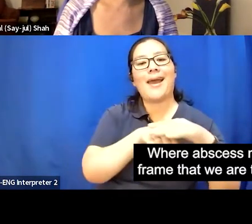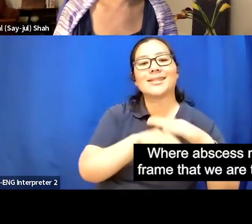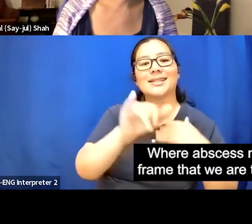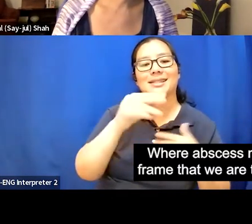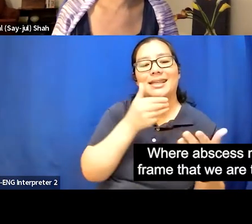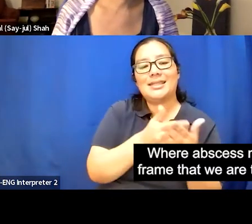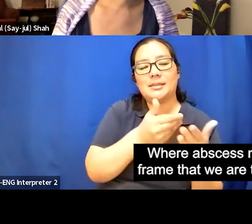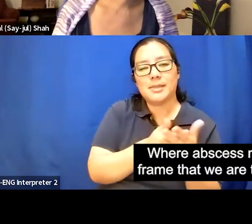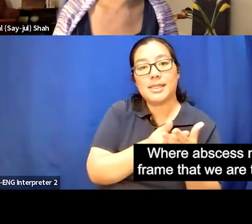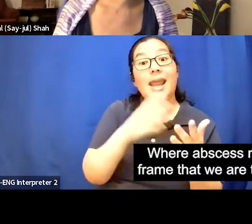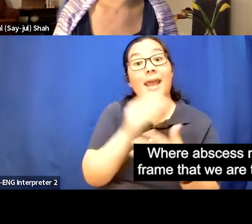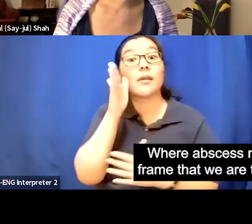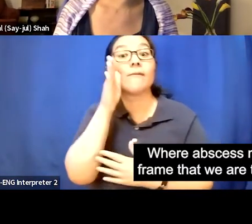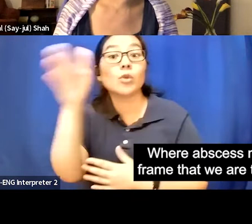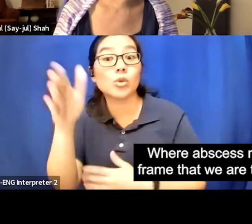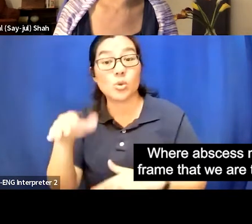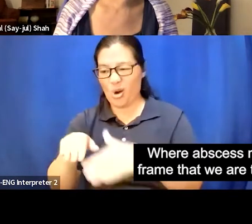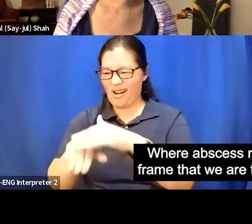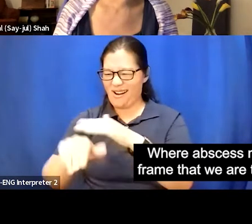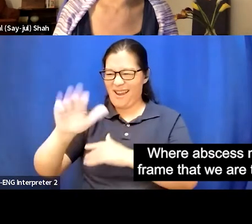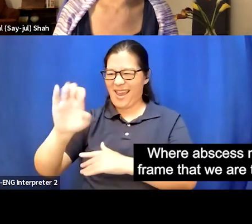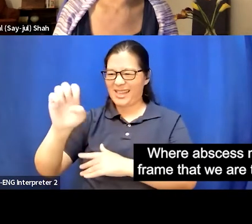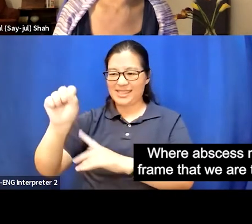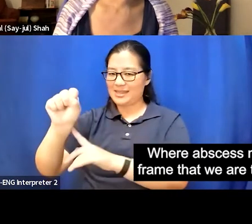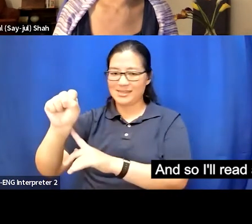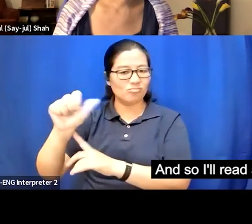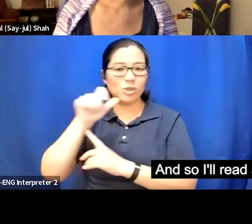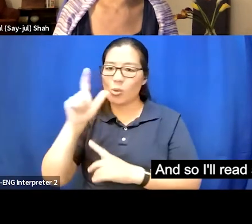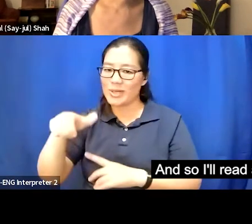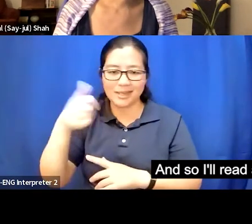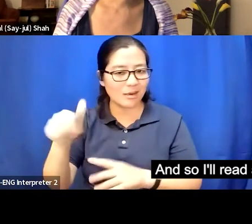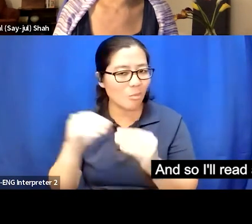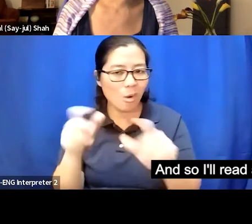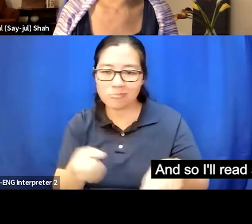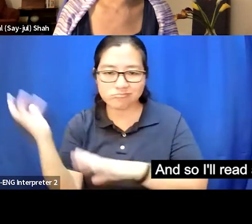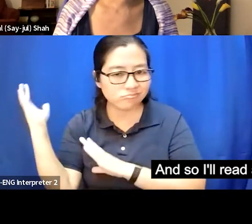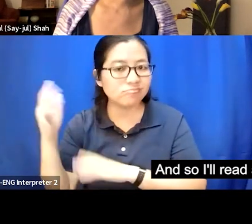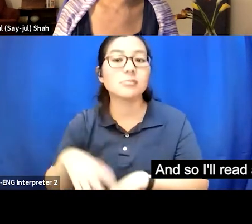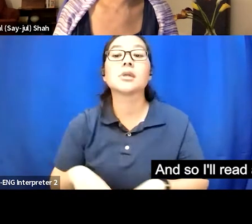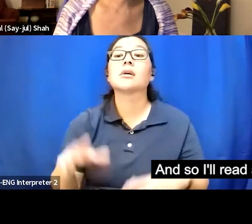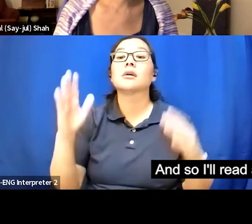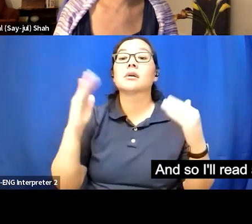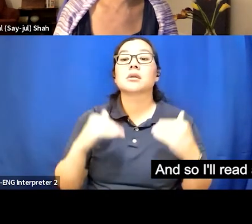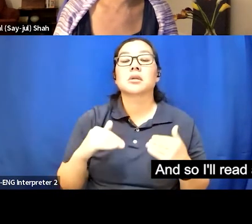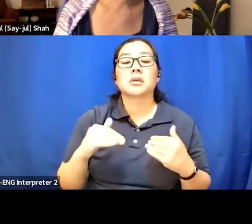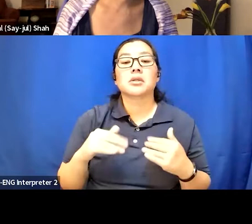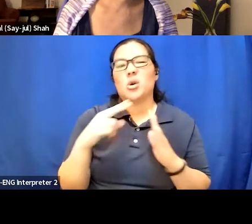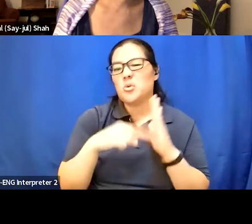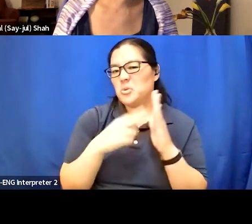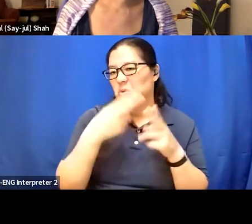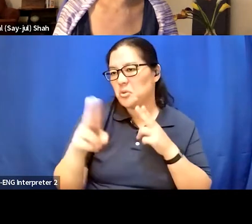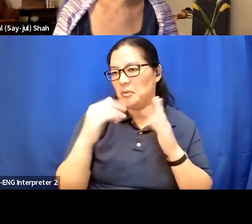where access may not even be the frame that we are talking about anymore. And so I'll read a little bit from here.